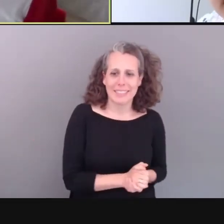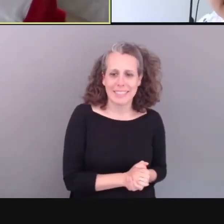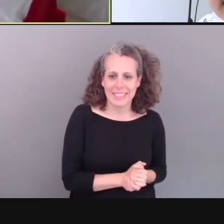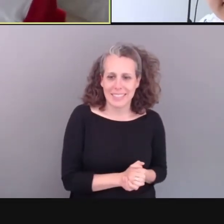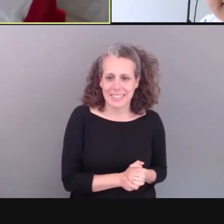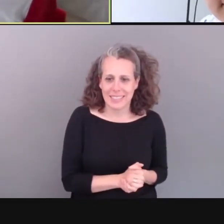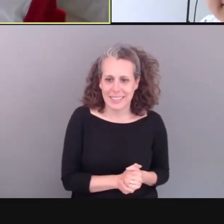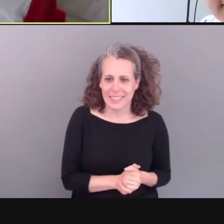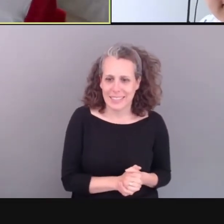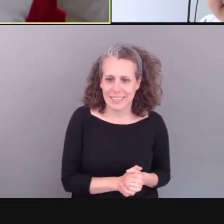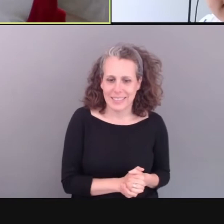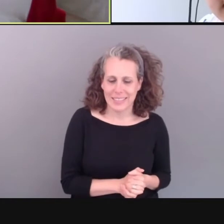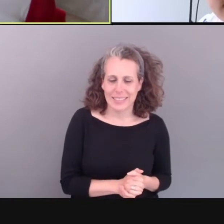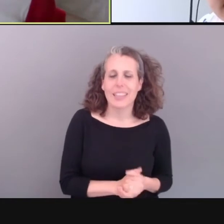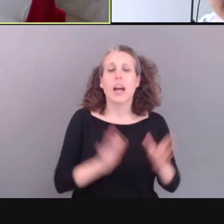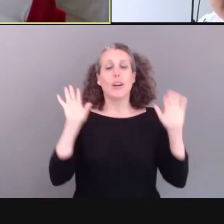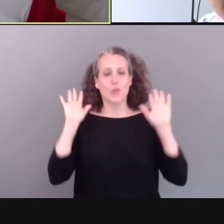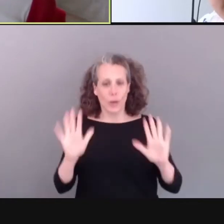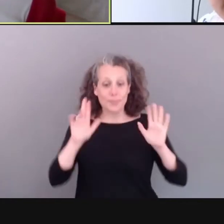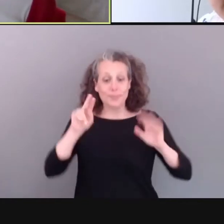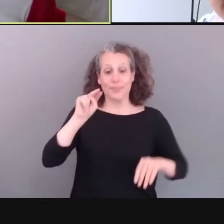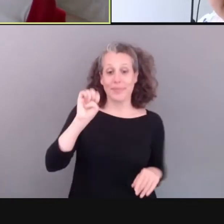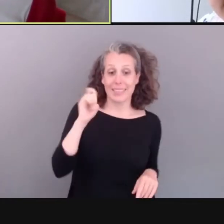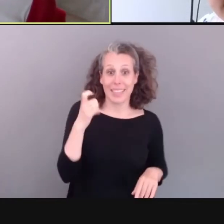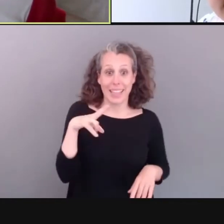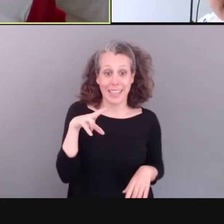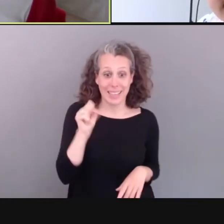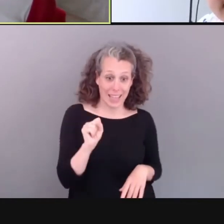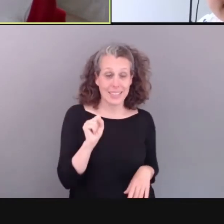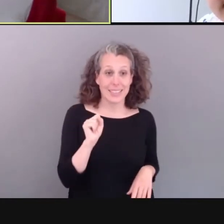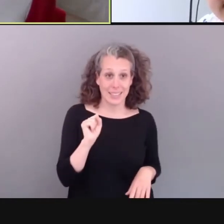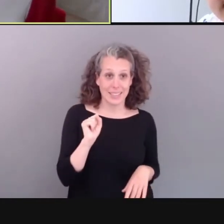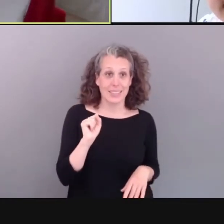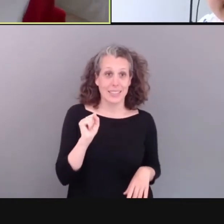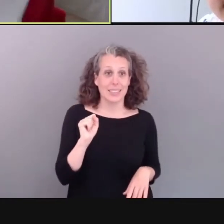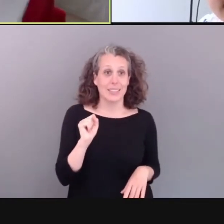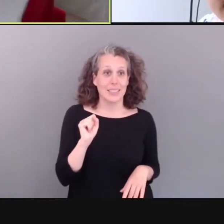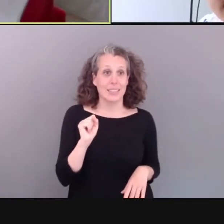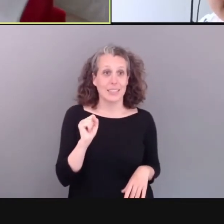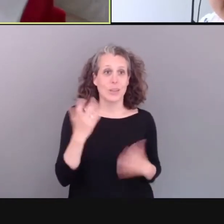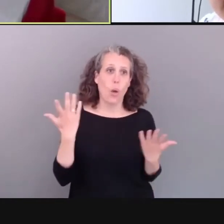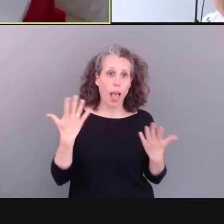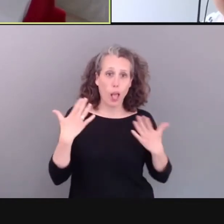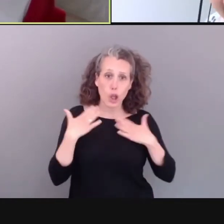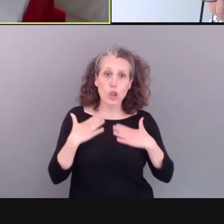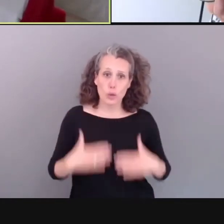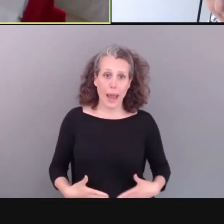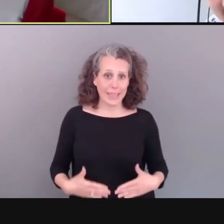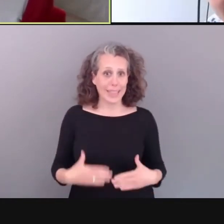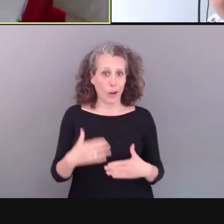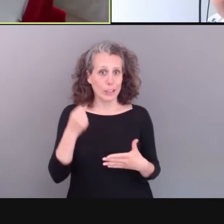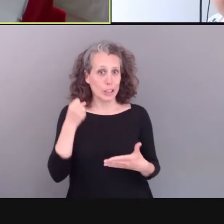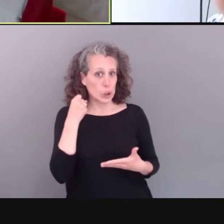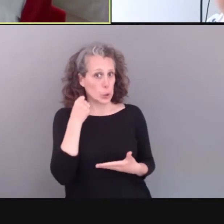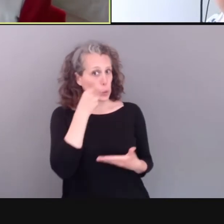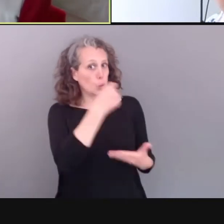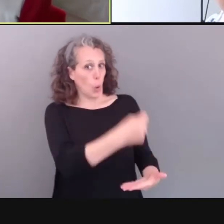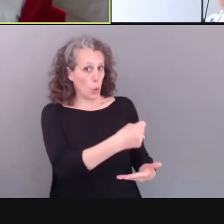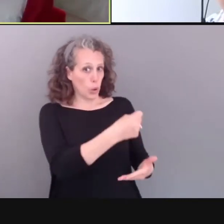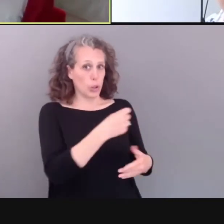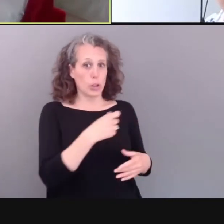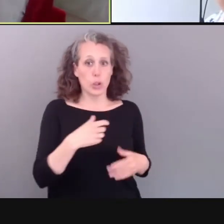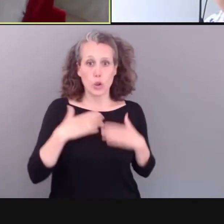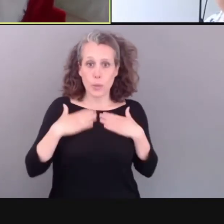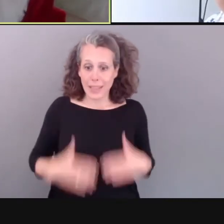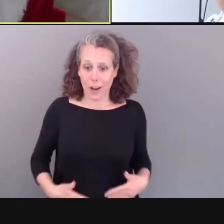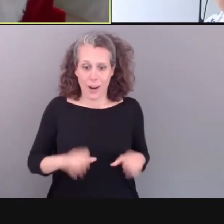So Nexus, why we think that as a humanitarian donor and with humanitarian